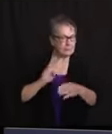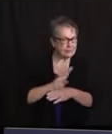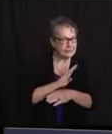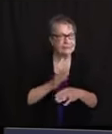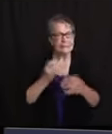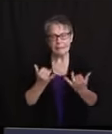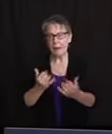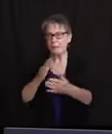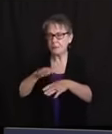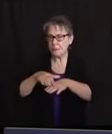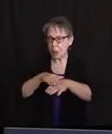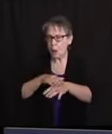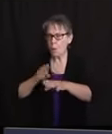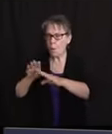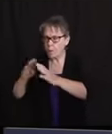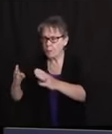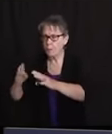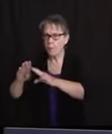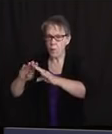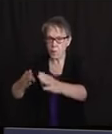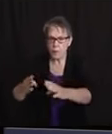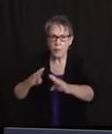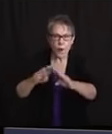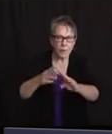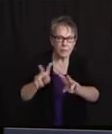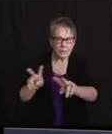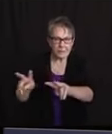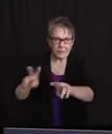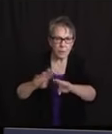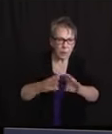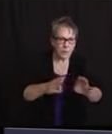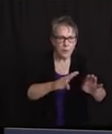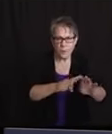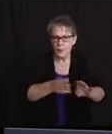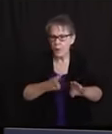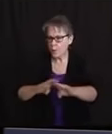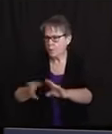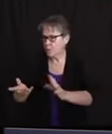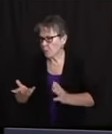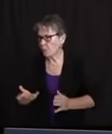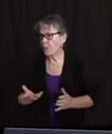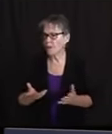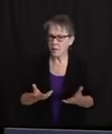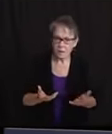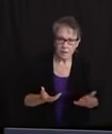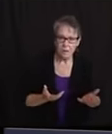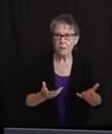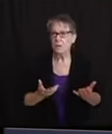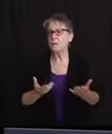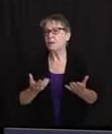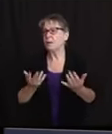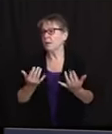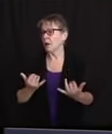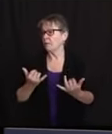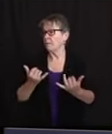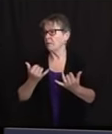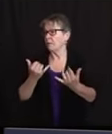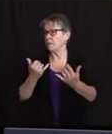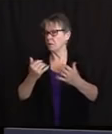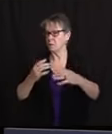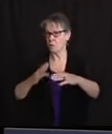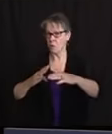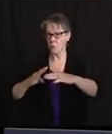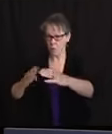potentially start to see issues about 5 or 6 days afterwards, because that's usually the median